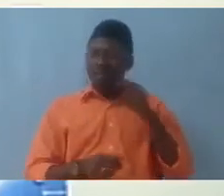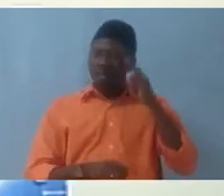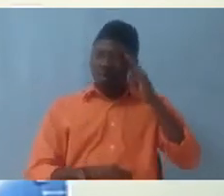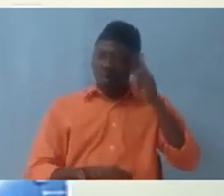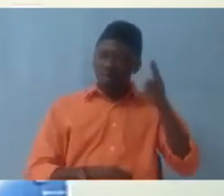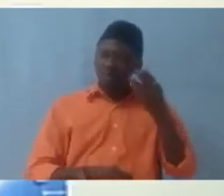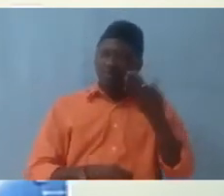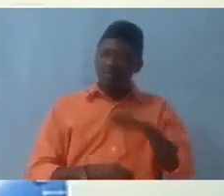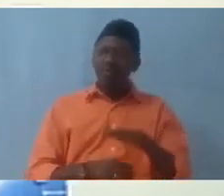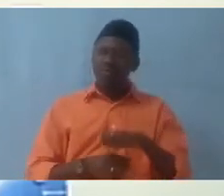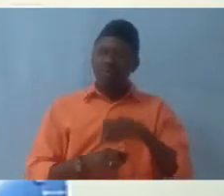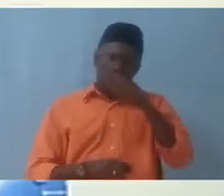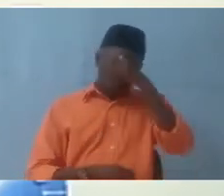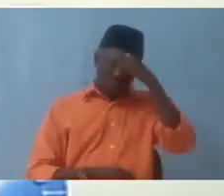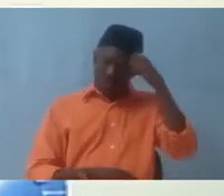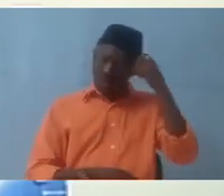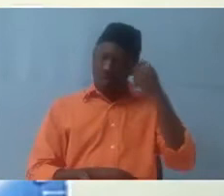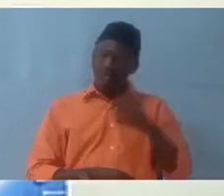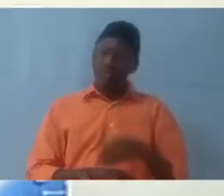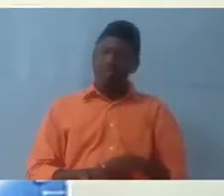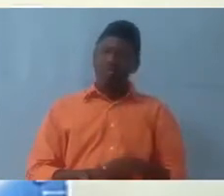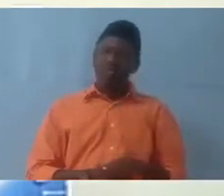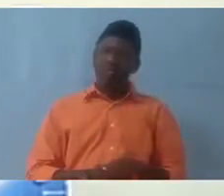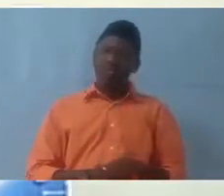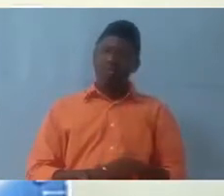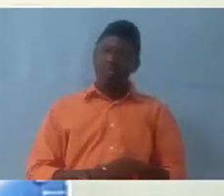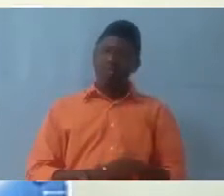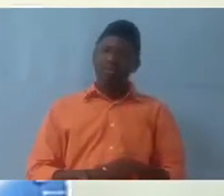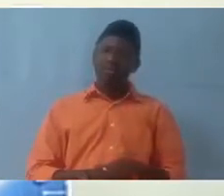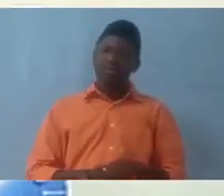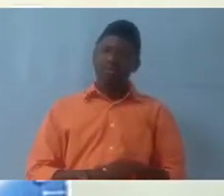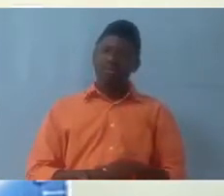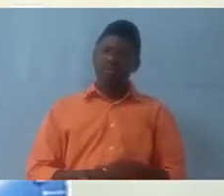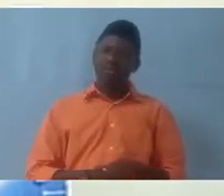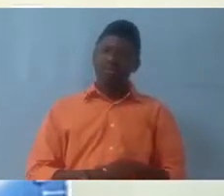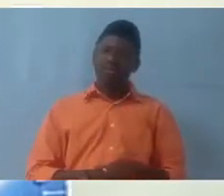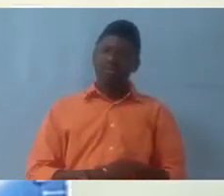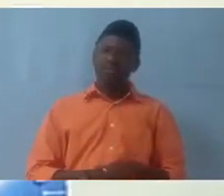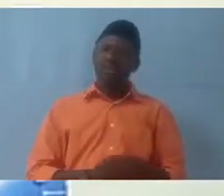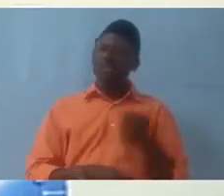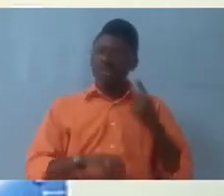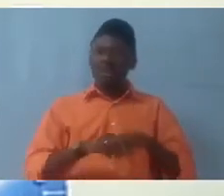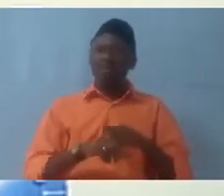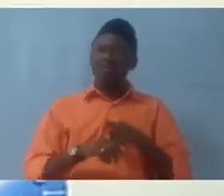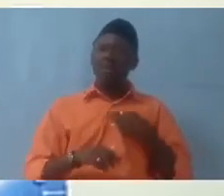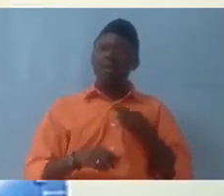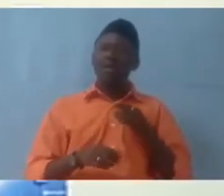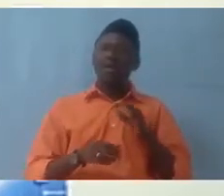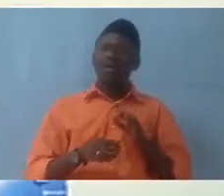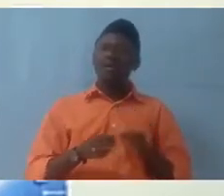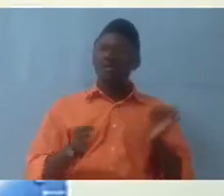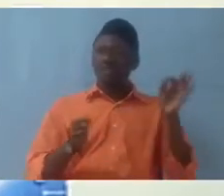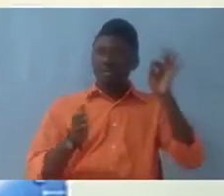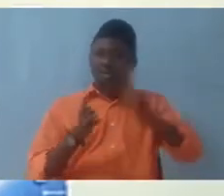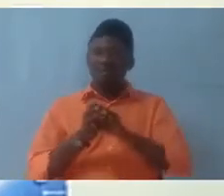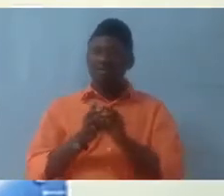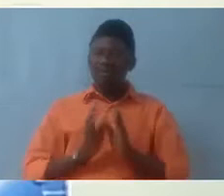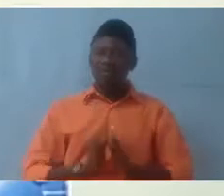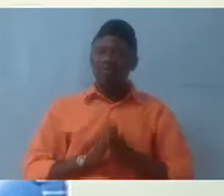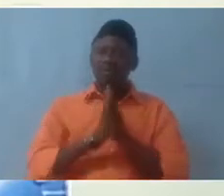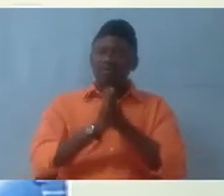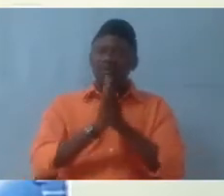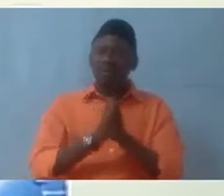bima joggé ko ben ligéy. I had just crossed the Bara Banjul ferry this thing. Ma ngi